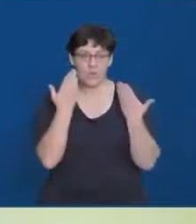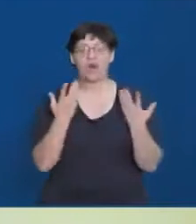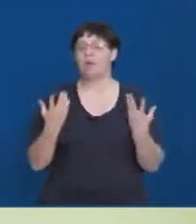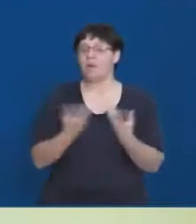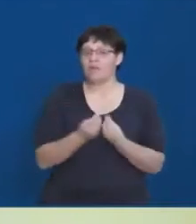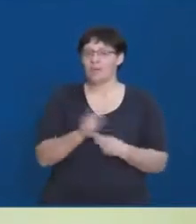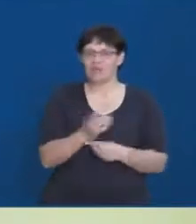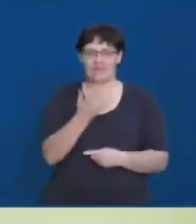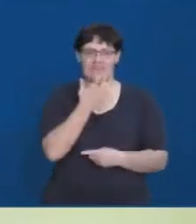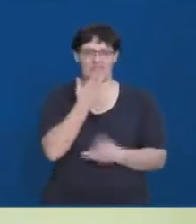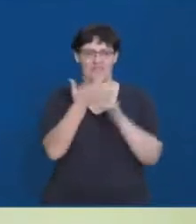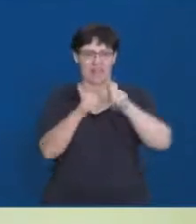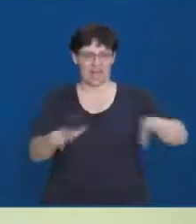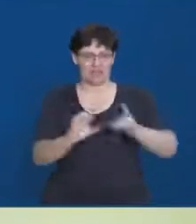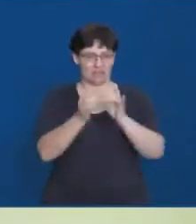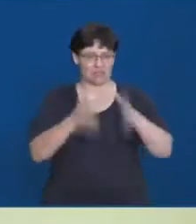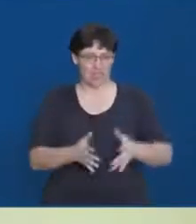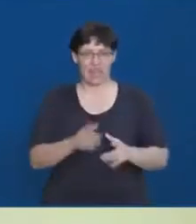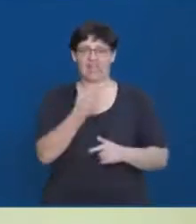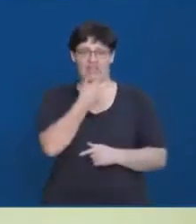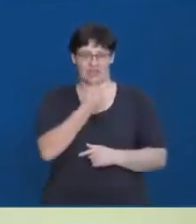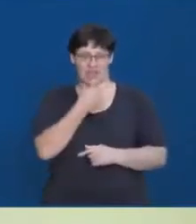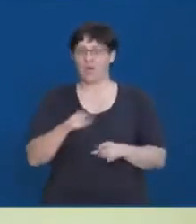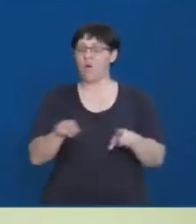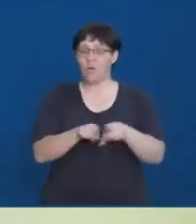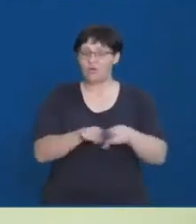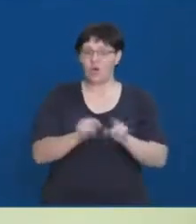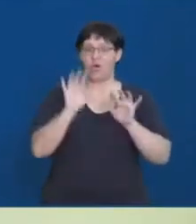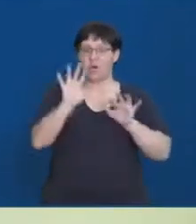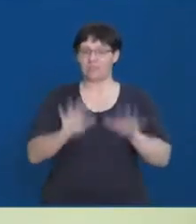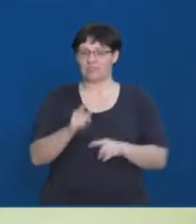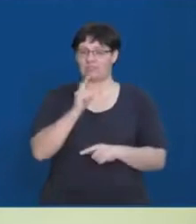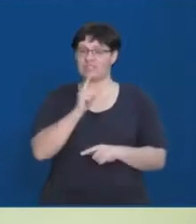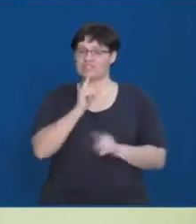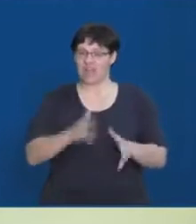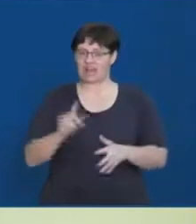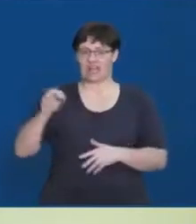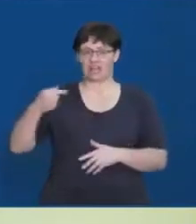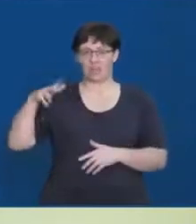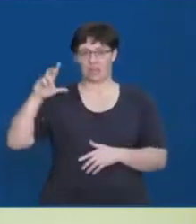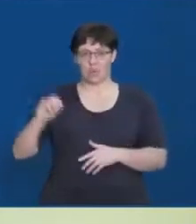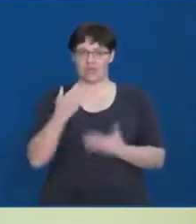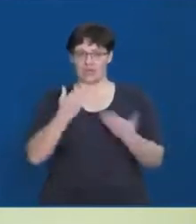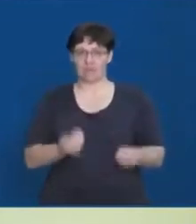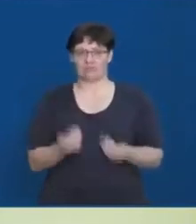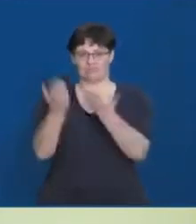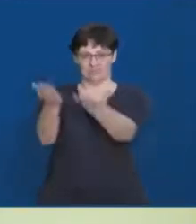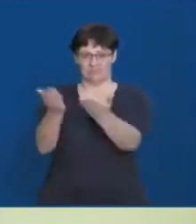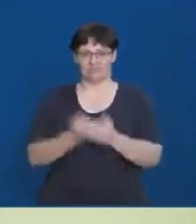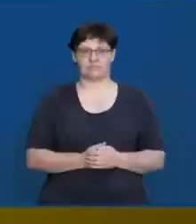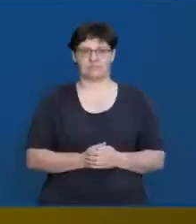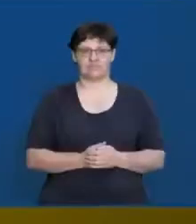me are my favorite sign language interpreter, Nicolene, as well as our awesome teacher, Tando. Thank you so much, guys, and over to